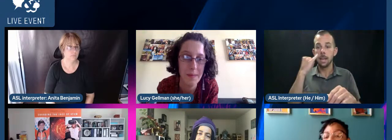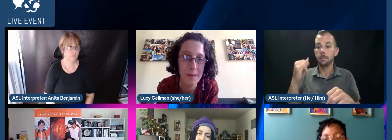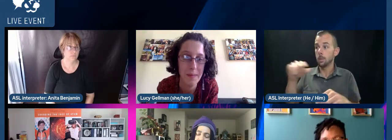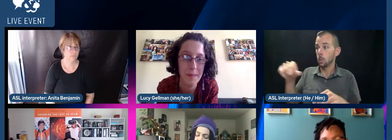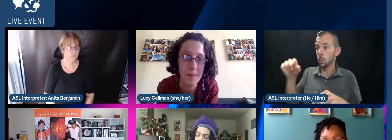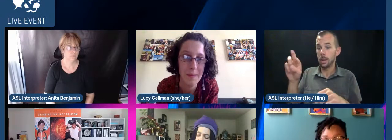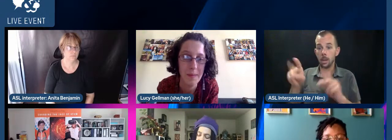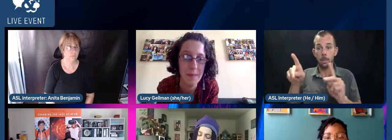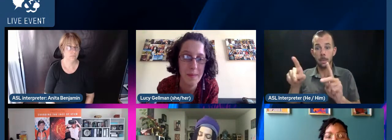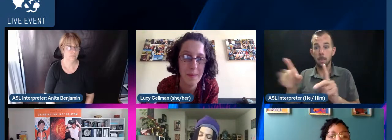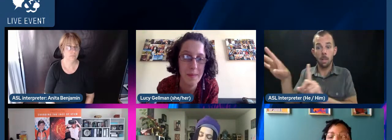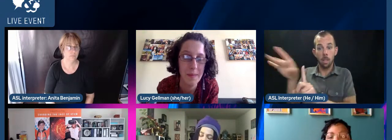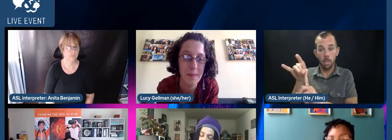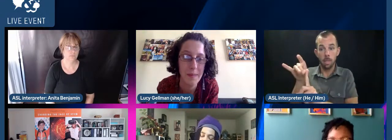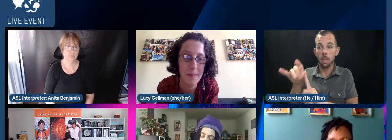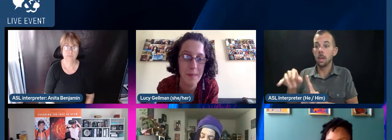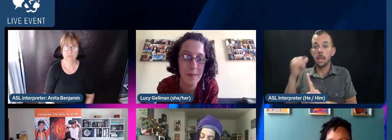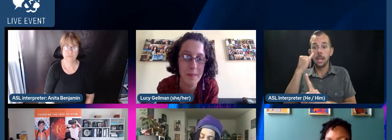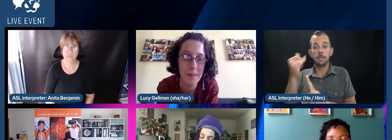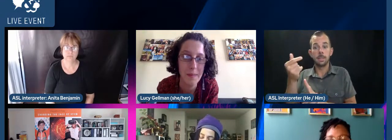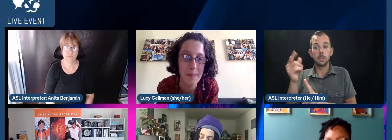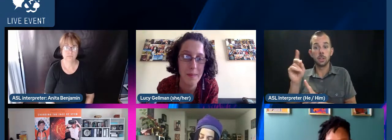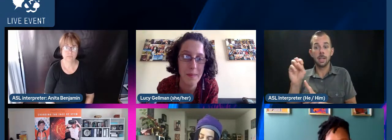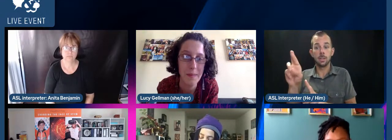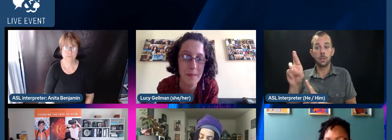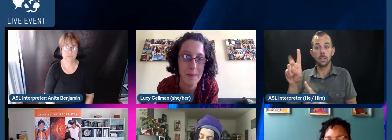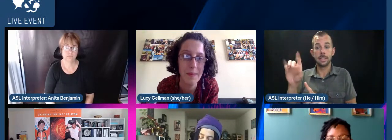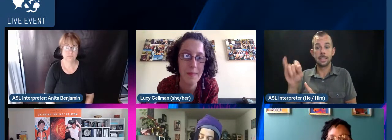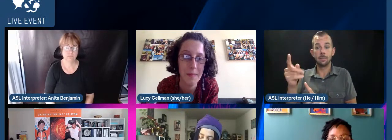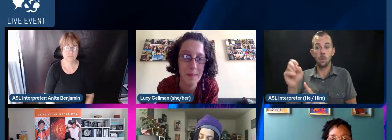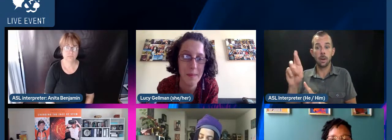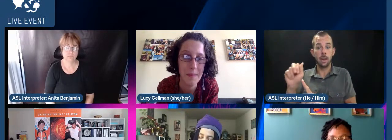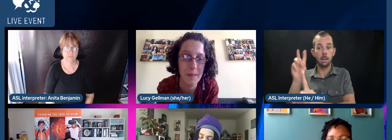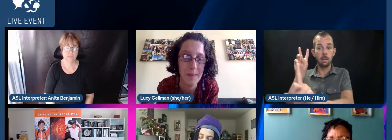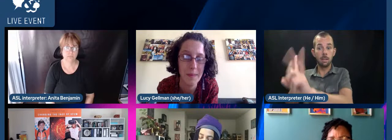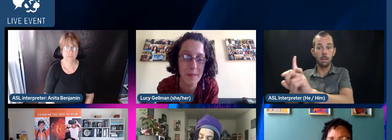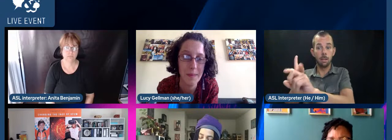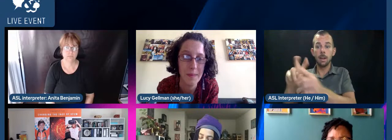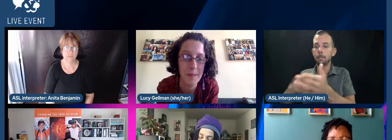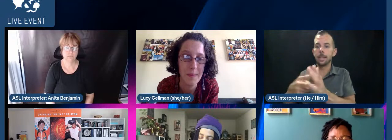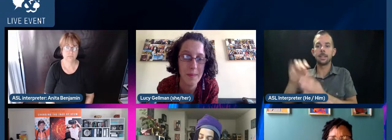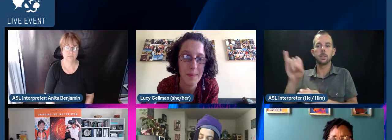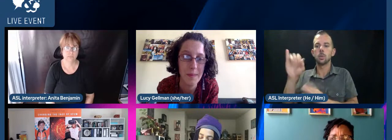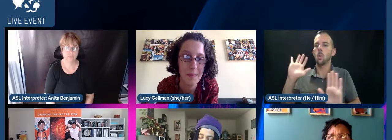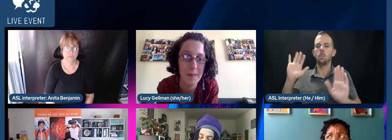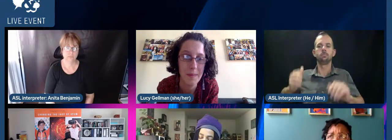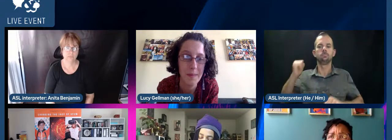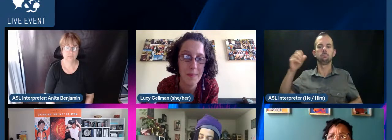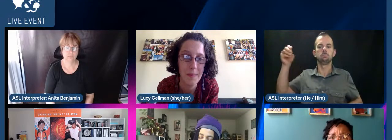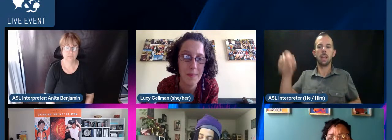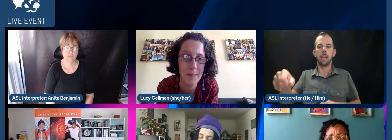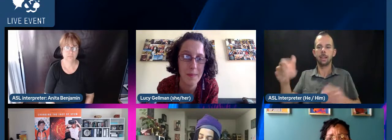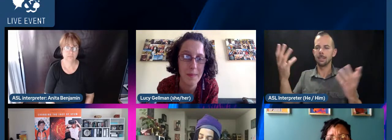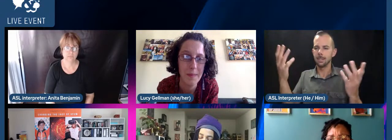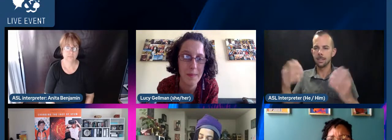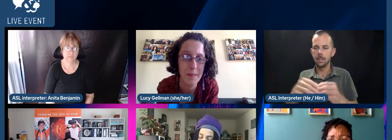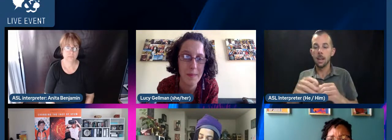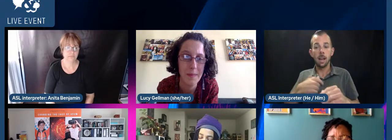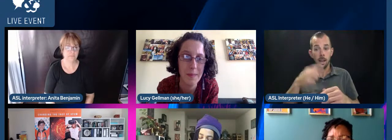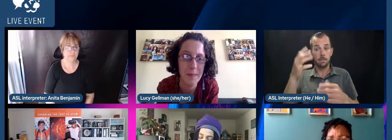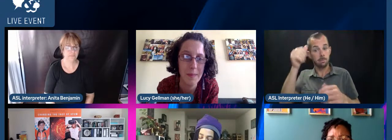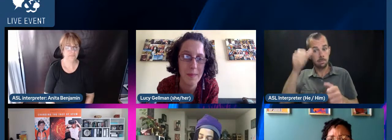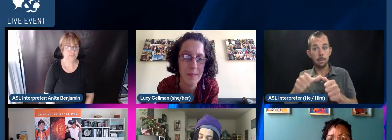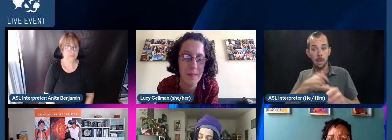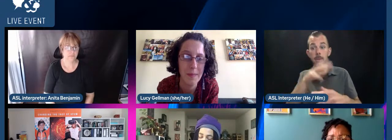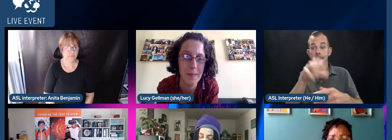dysphoria, it's not covered. So who are those people to me? There are no one to me. I've been in disability rights spaces where they said, oh, I wish so-and-so was as